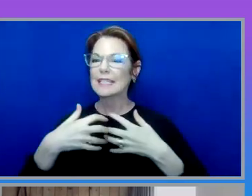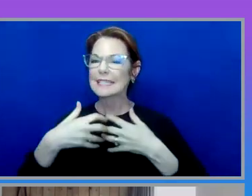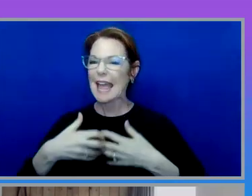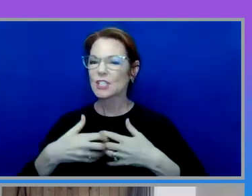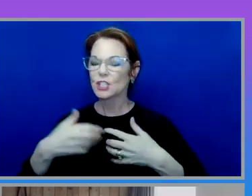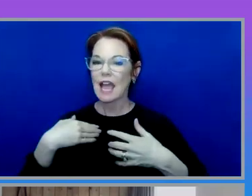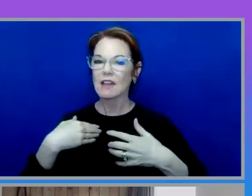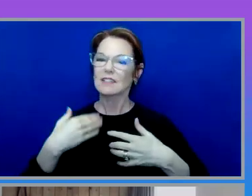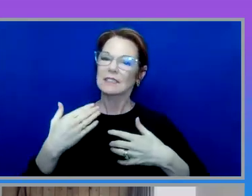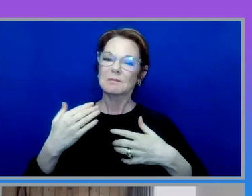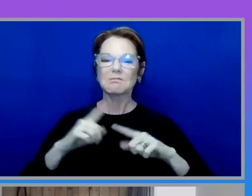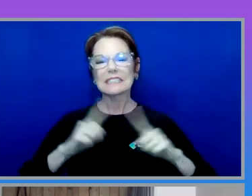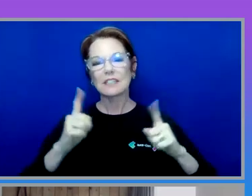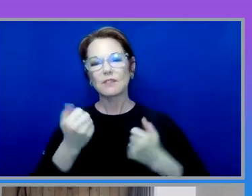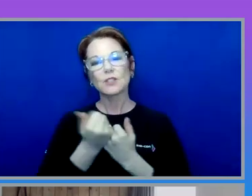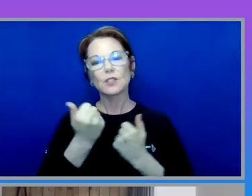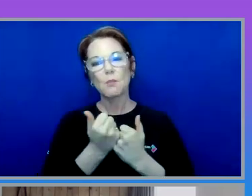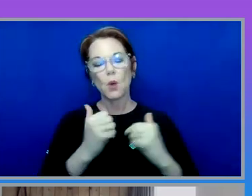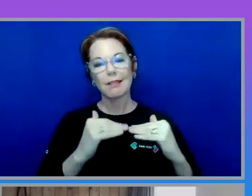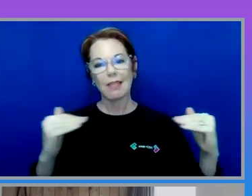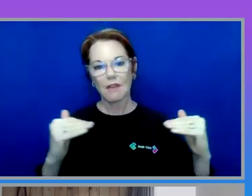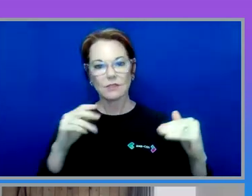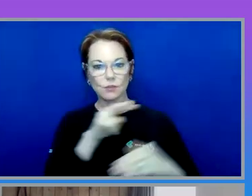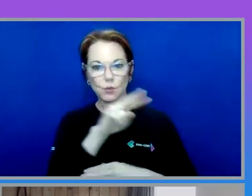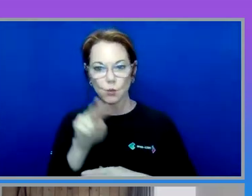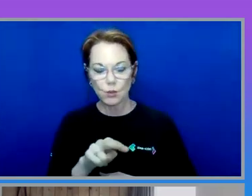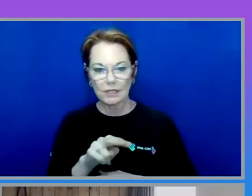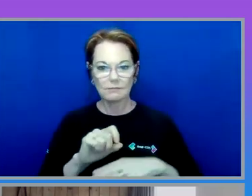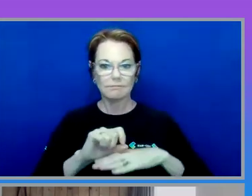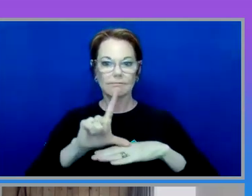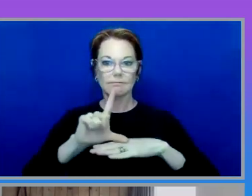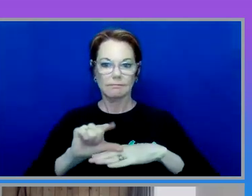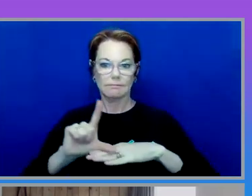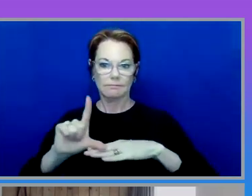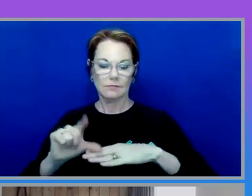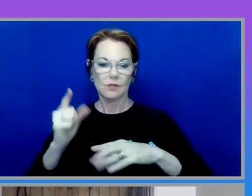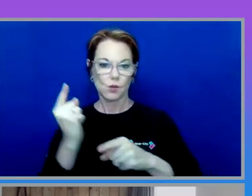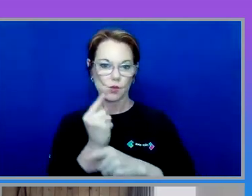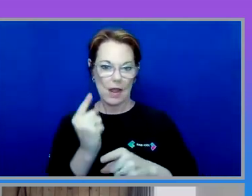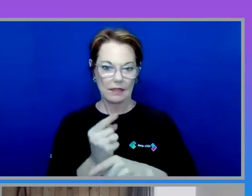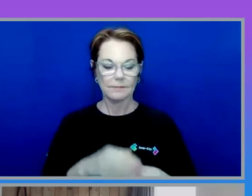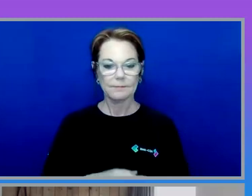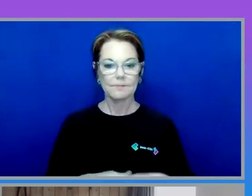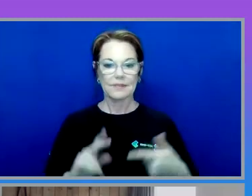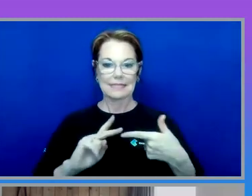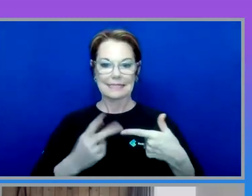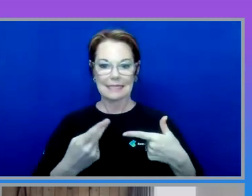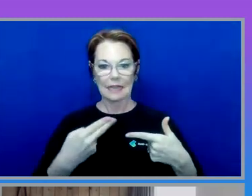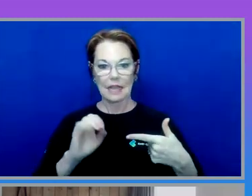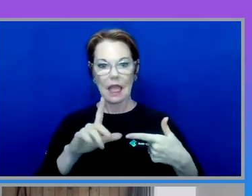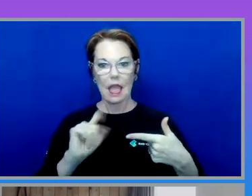of support to read out uppercase letters correctly. Second, we have the help